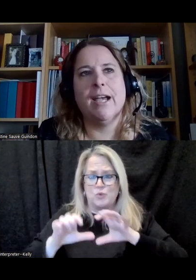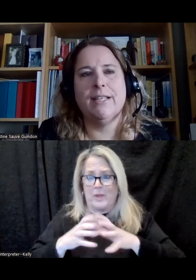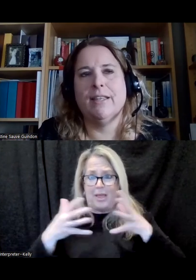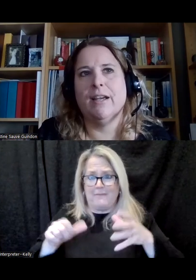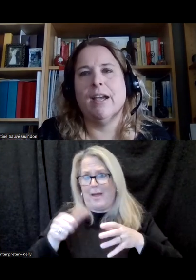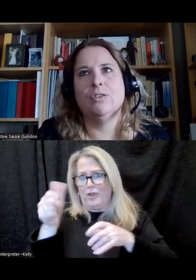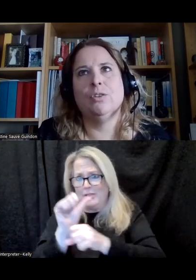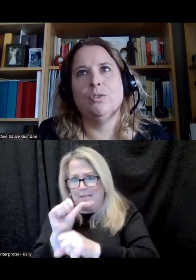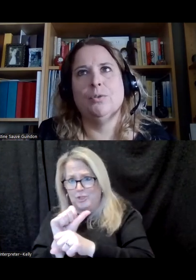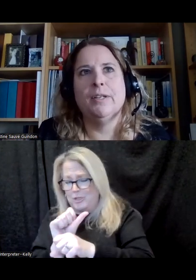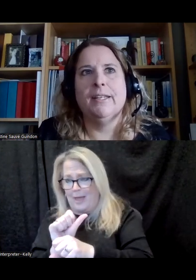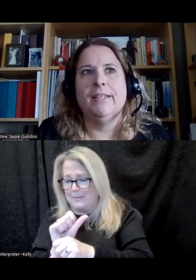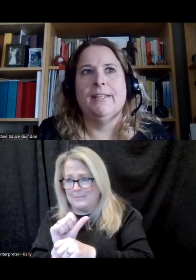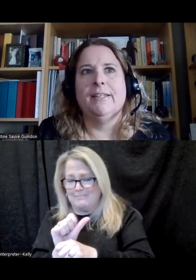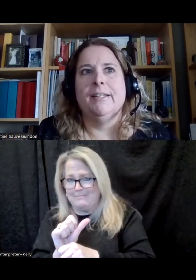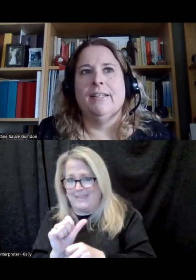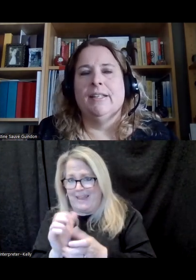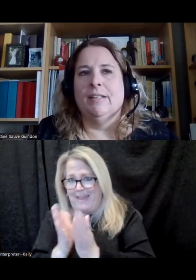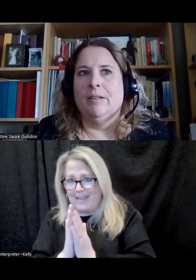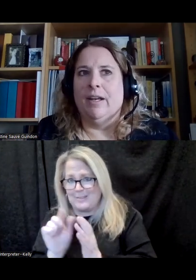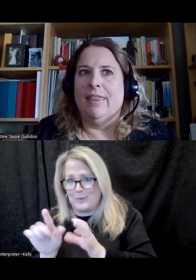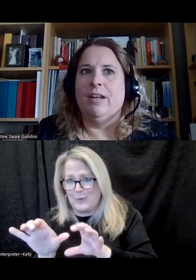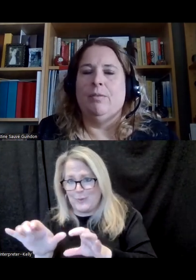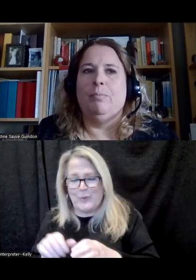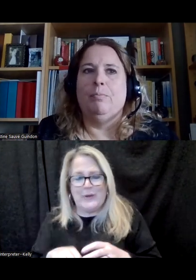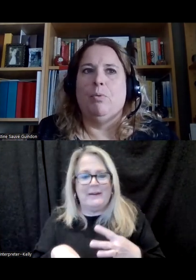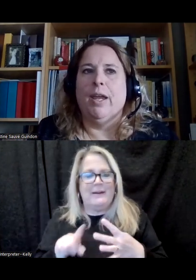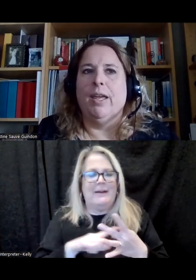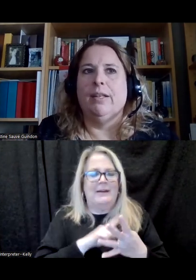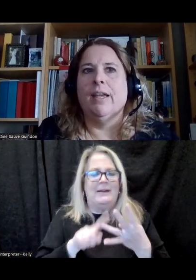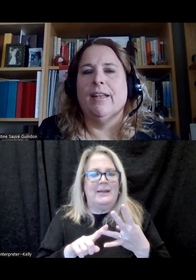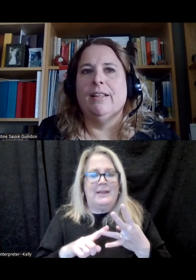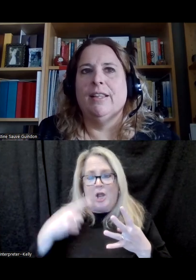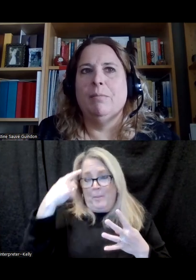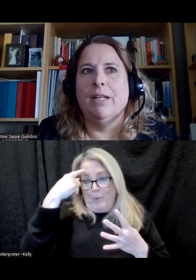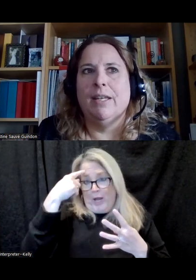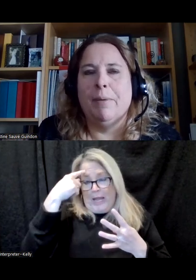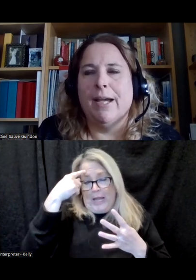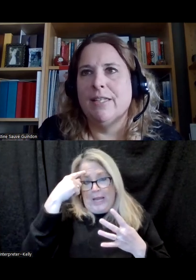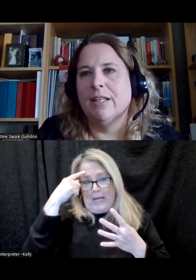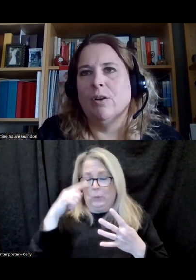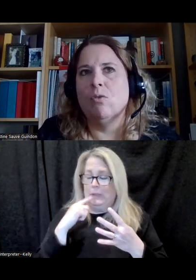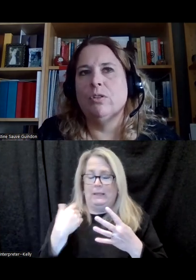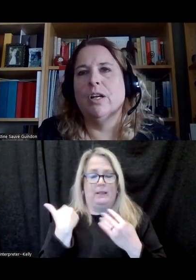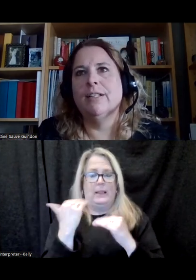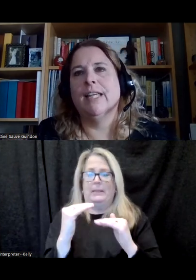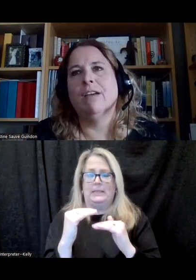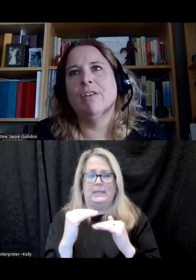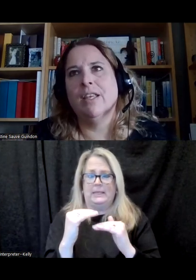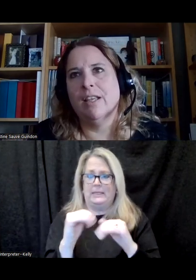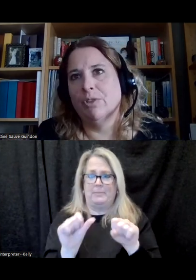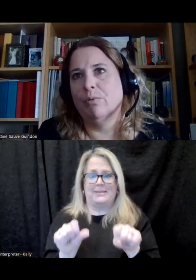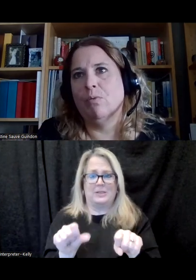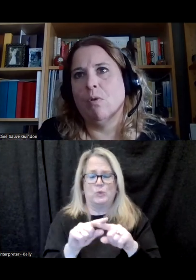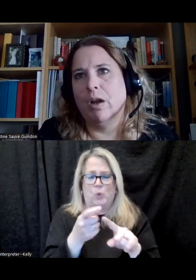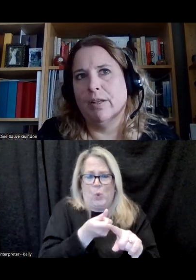other tasks that I asked you to do. And then our brain had a limited capacity to hold on to